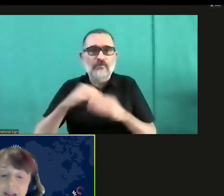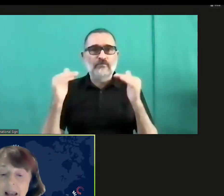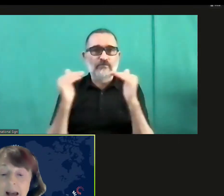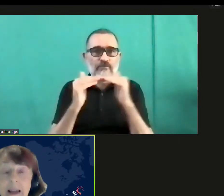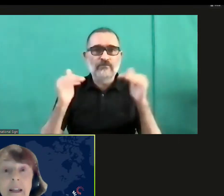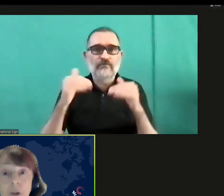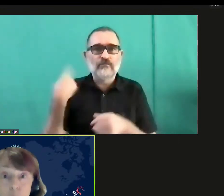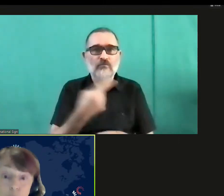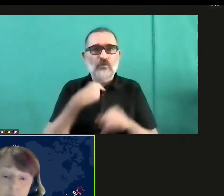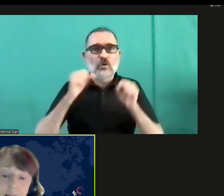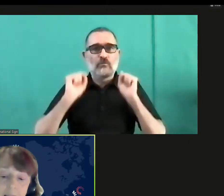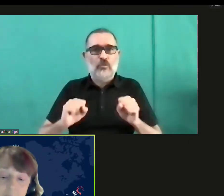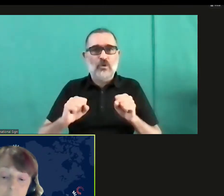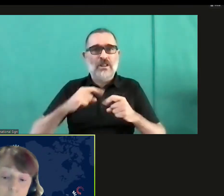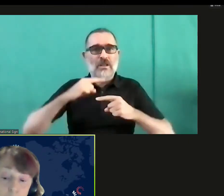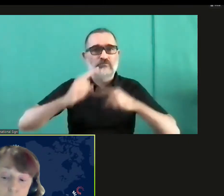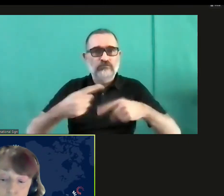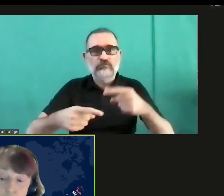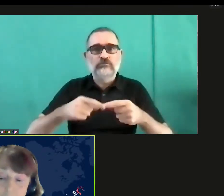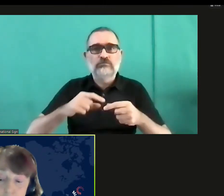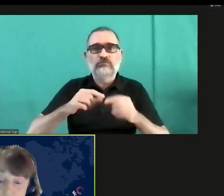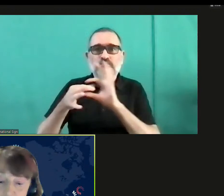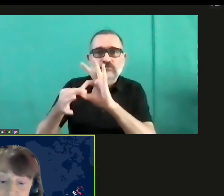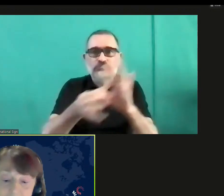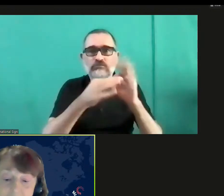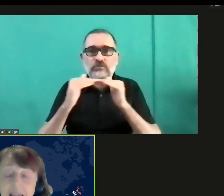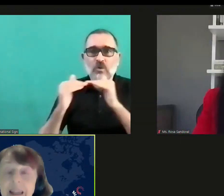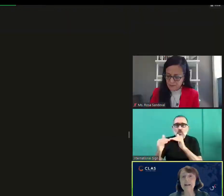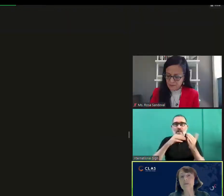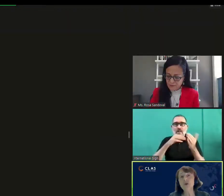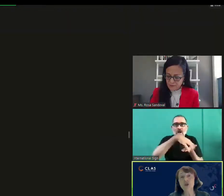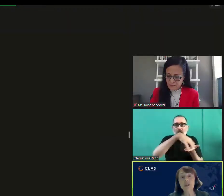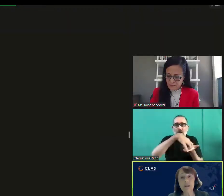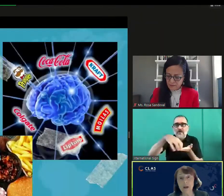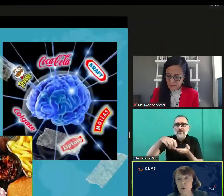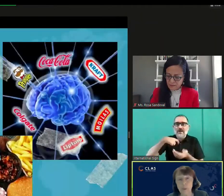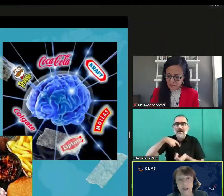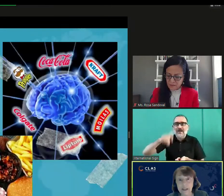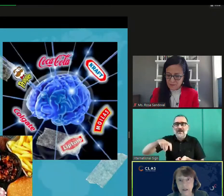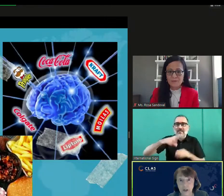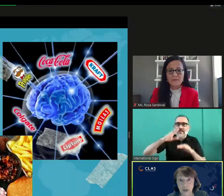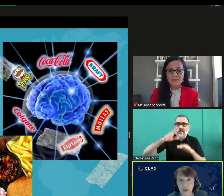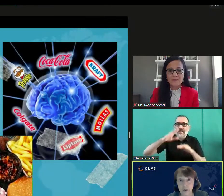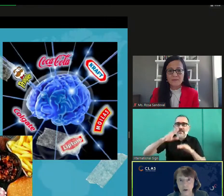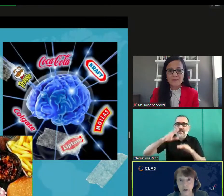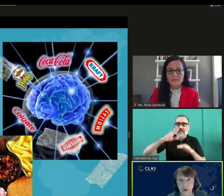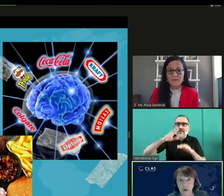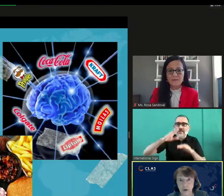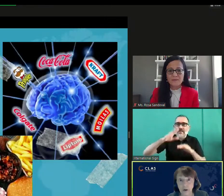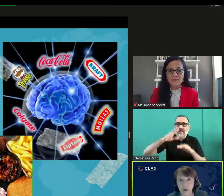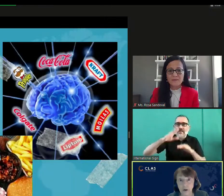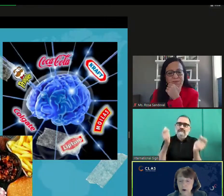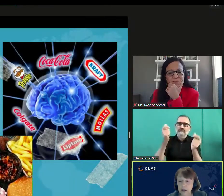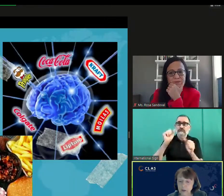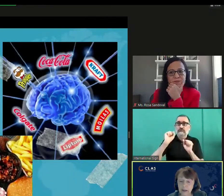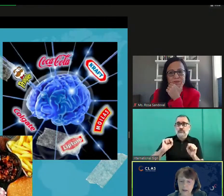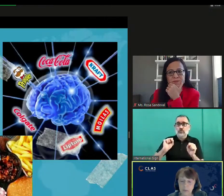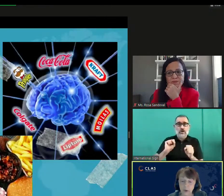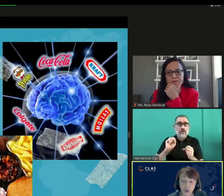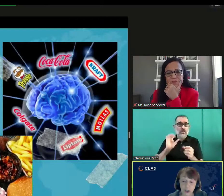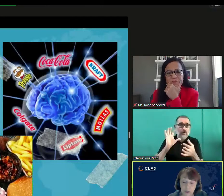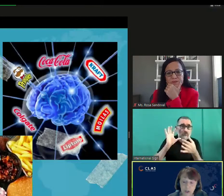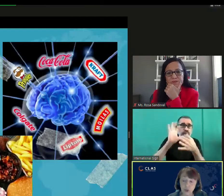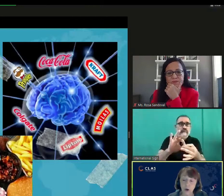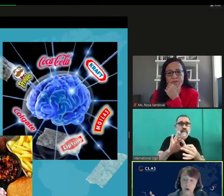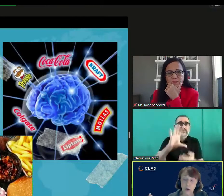no doubt that the main challenge is the unhealthy products industry. There's a lot of